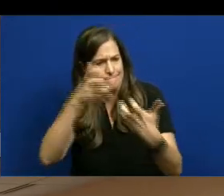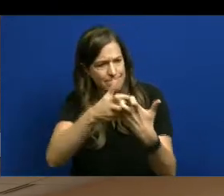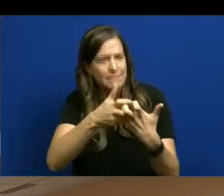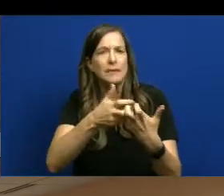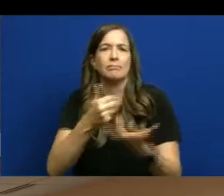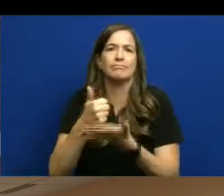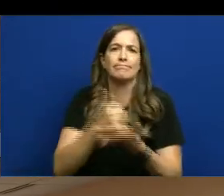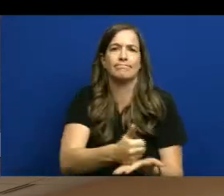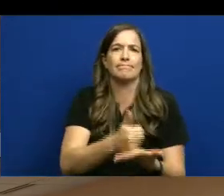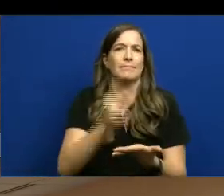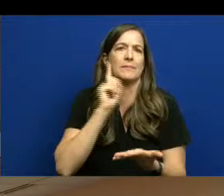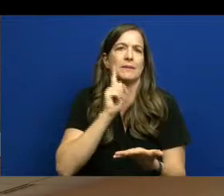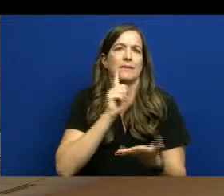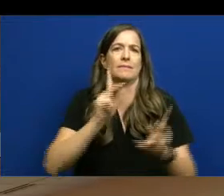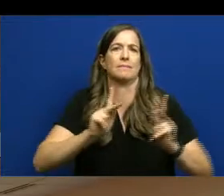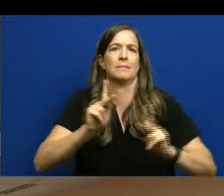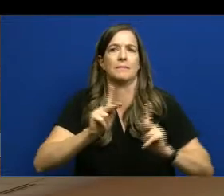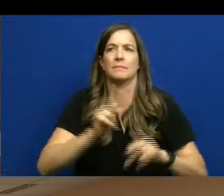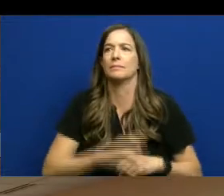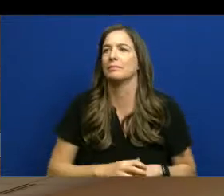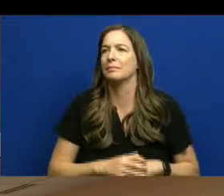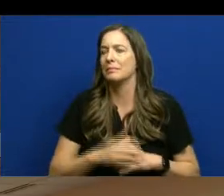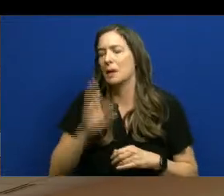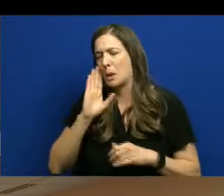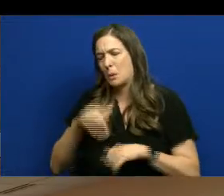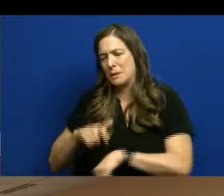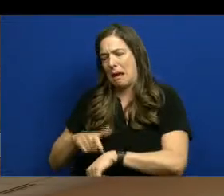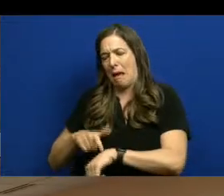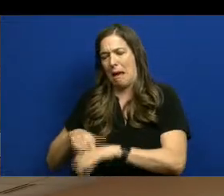I have less than 1 minute left.